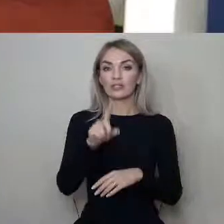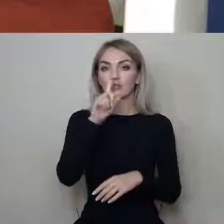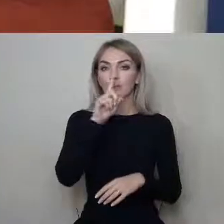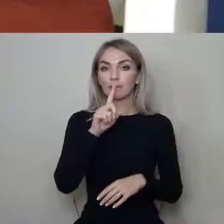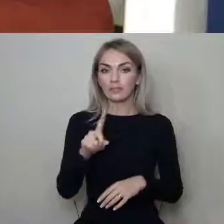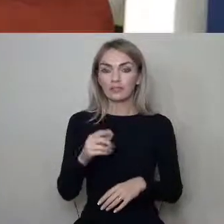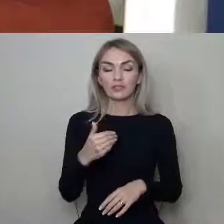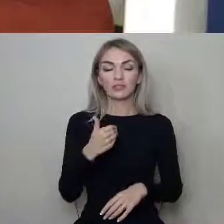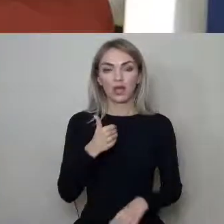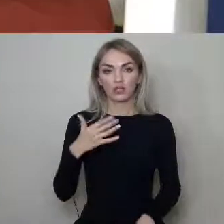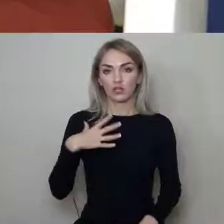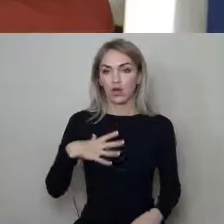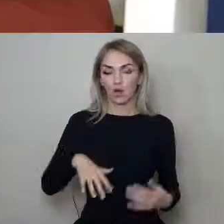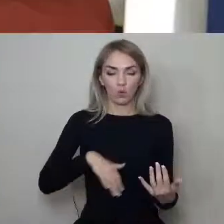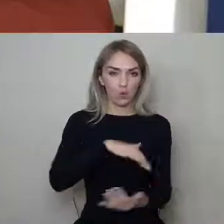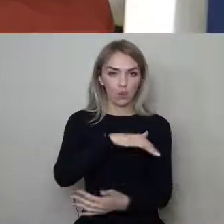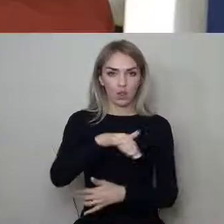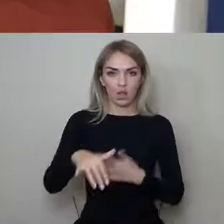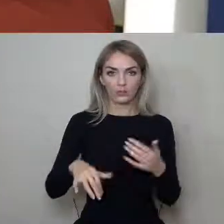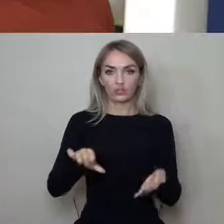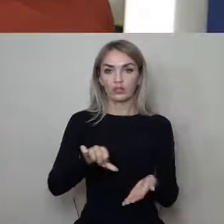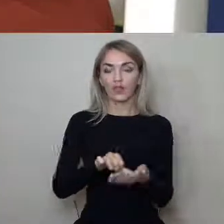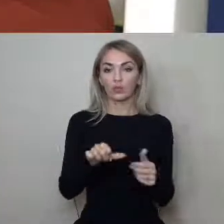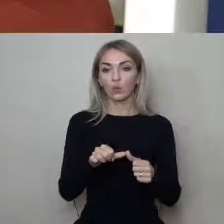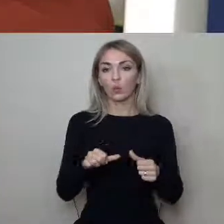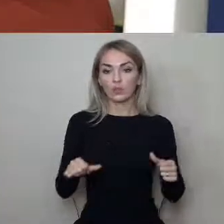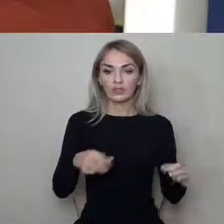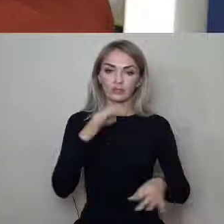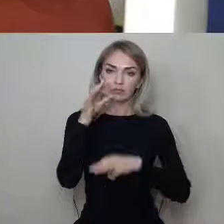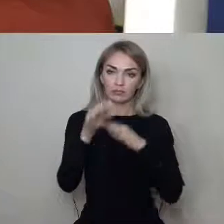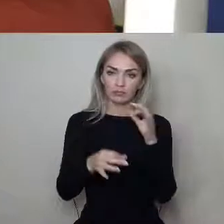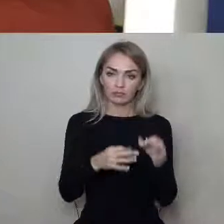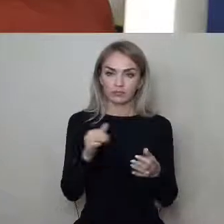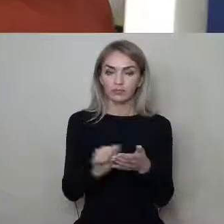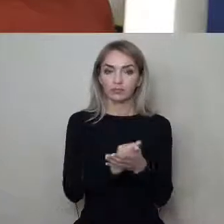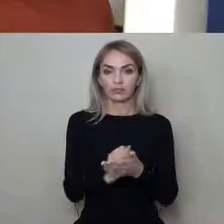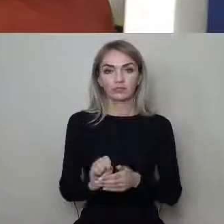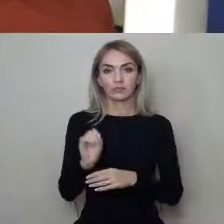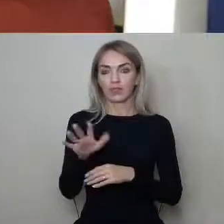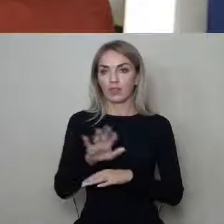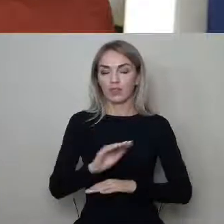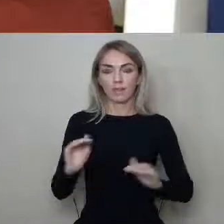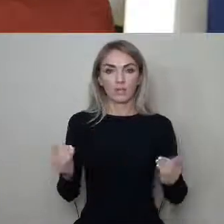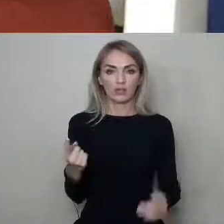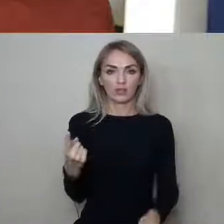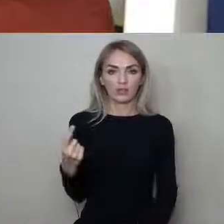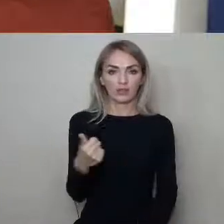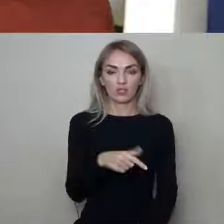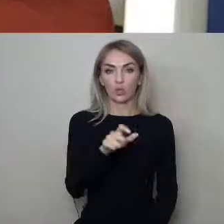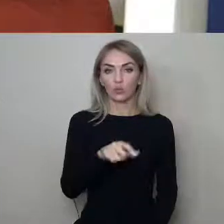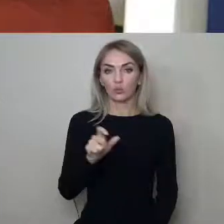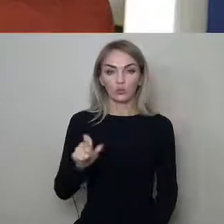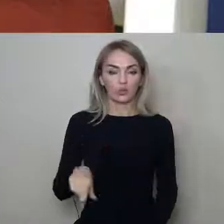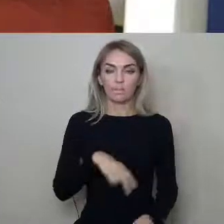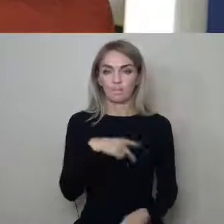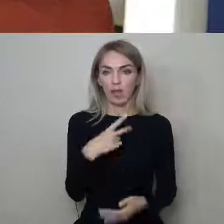in 2006. I can say that we'll face the collapse because members of the